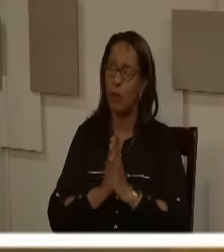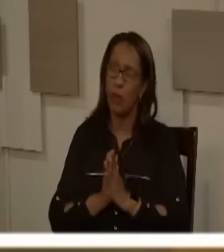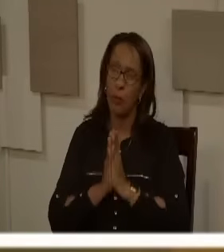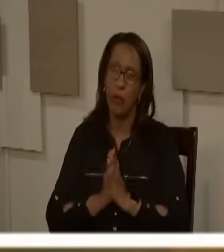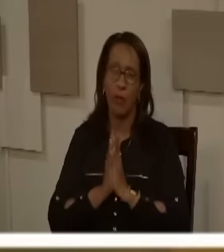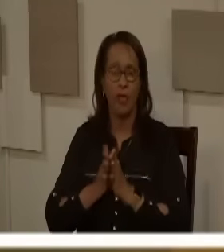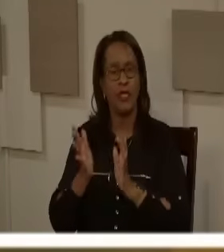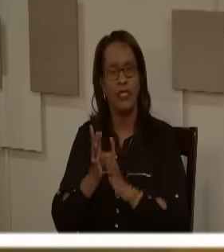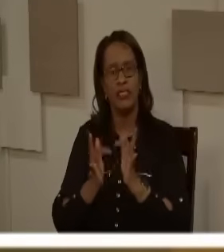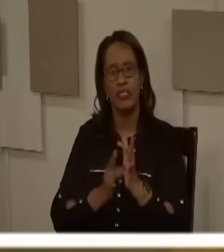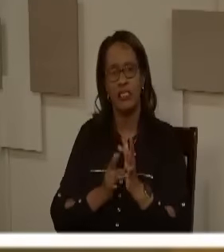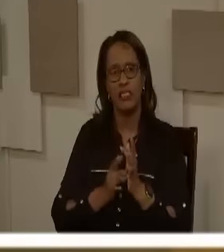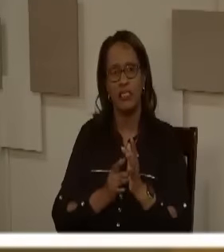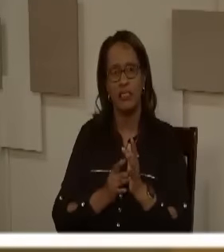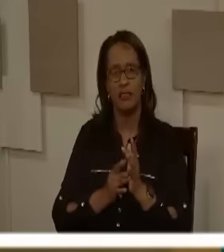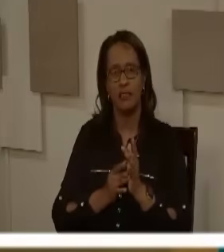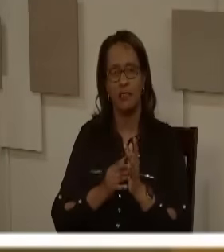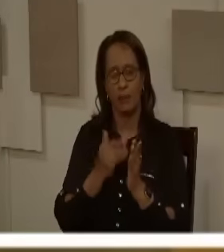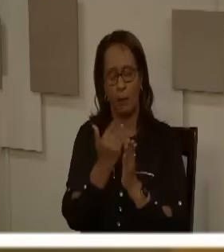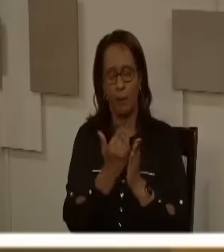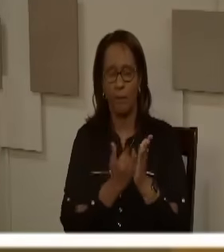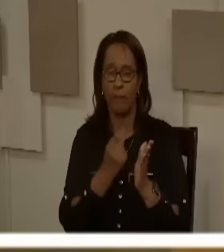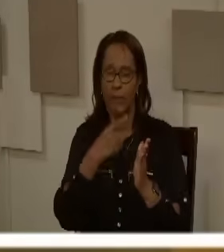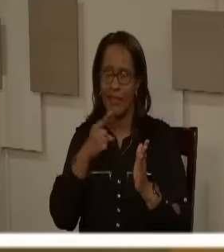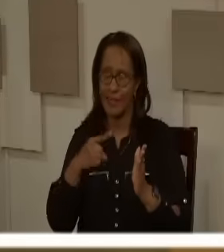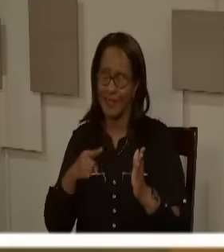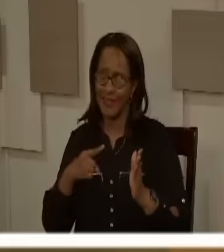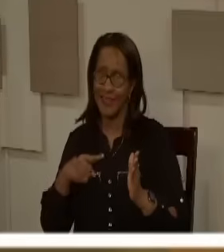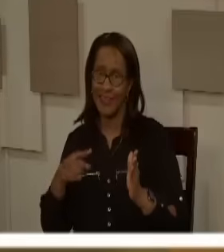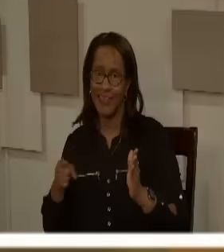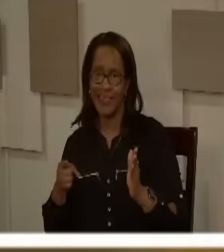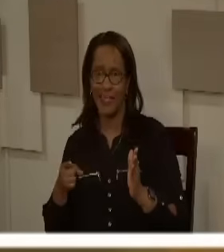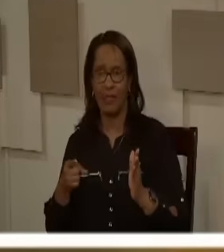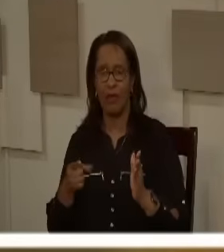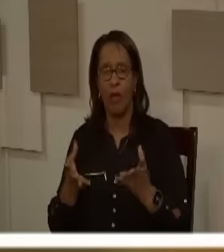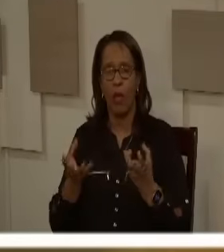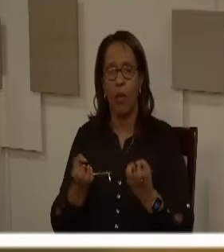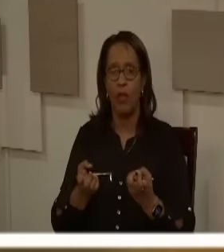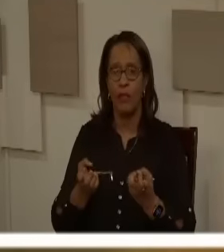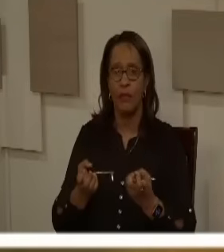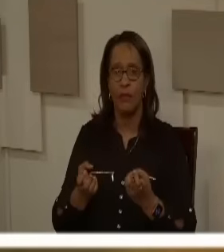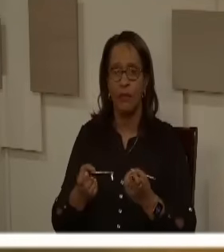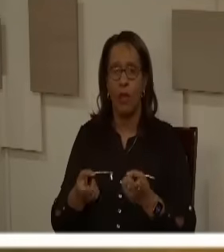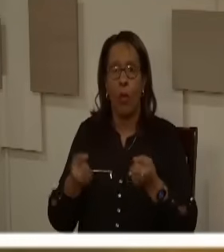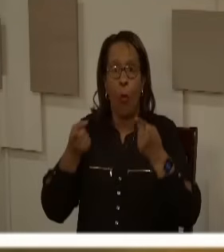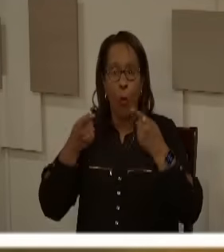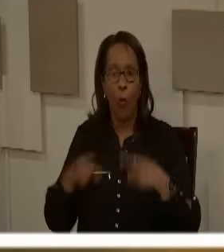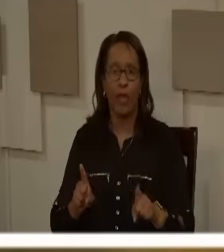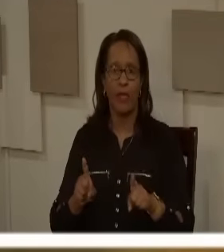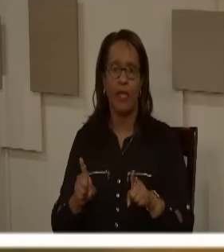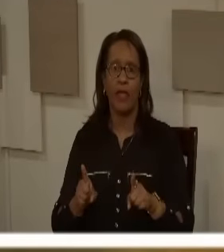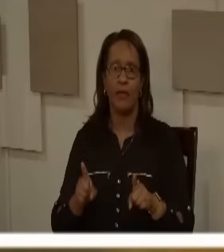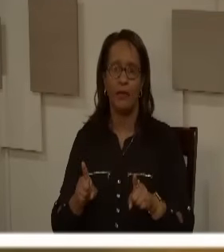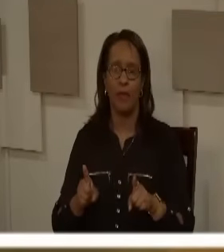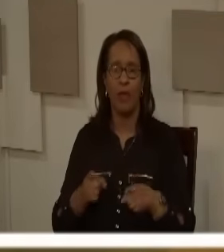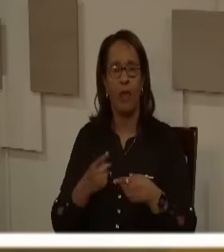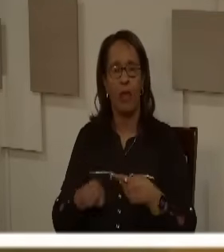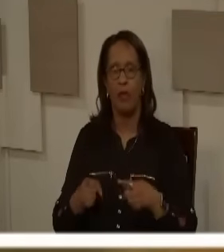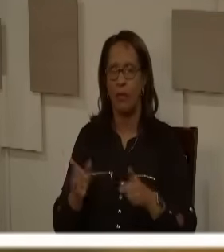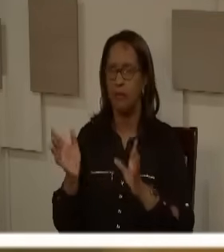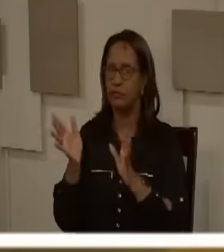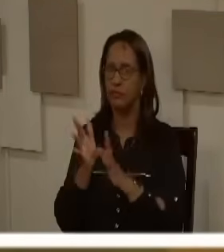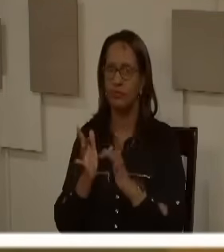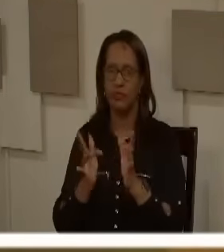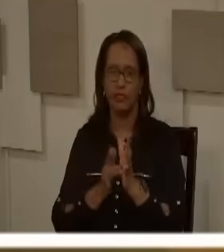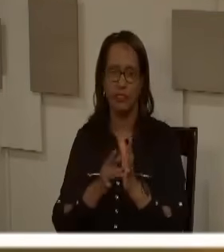That is not the God of Jesus Christ. That's not the God of Jesus Christ. And